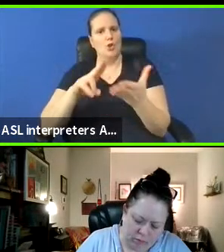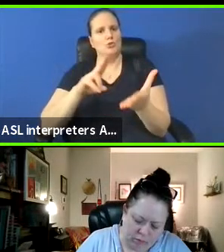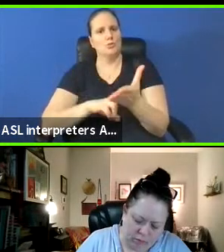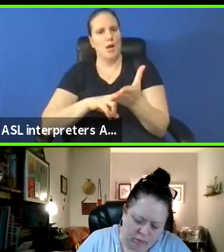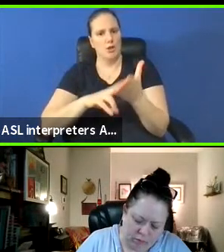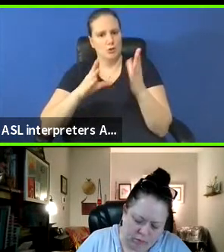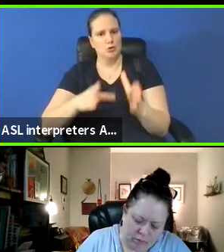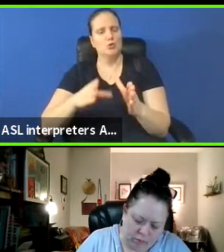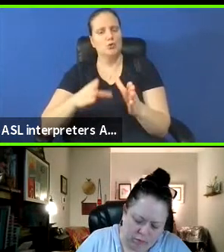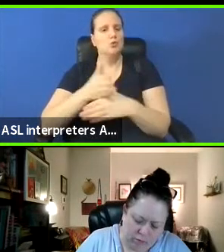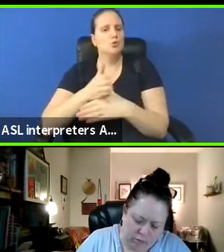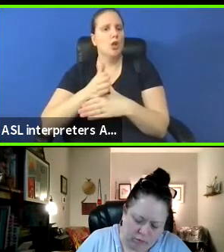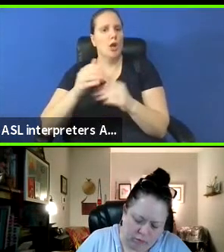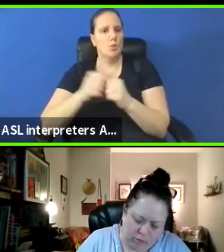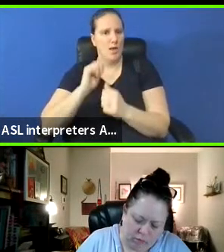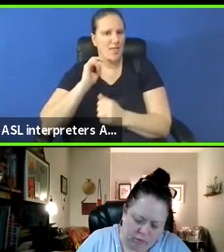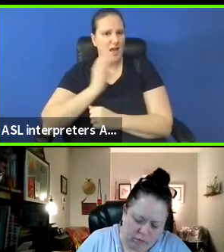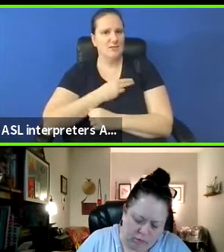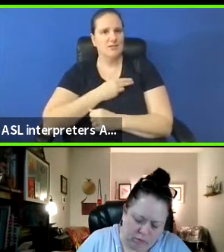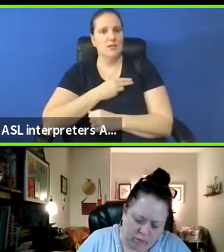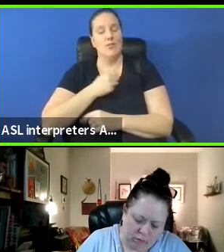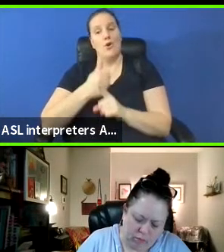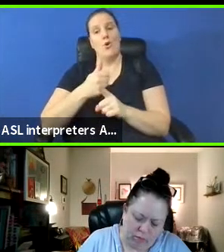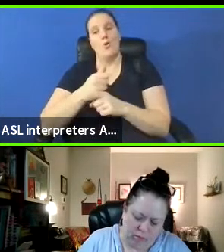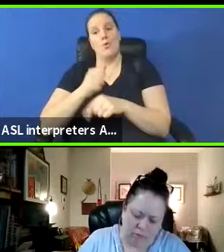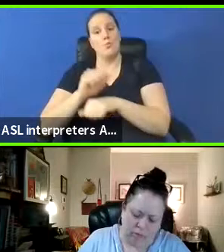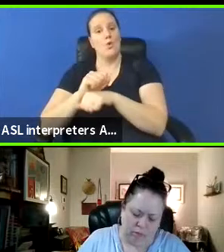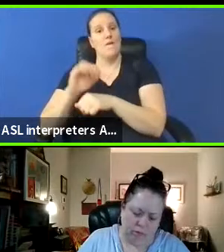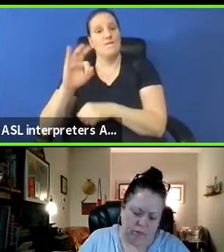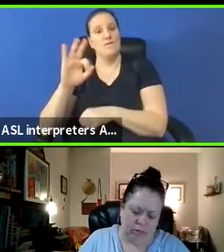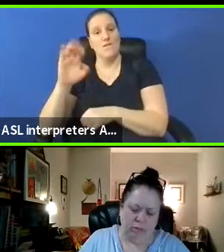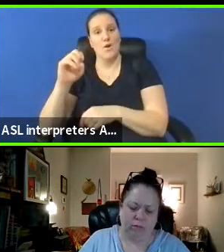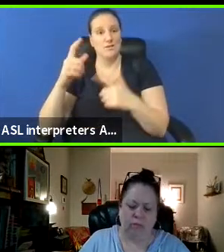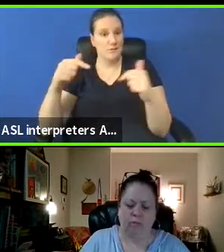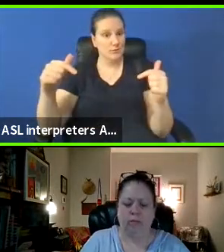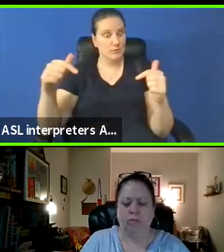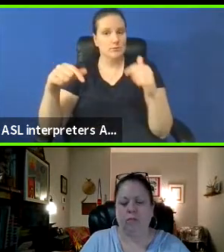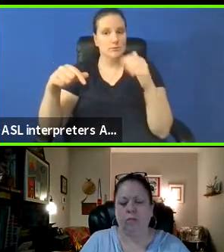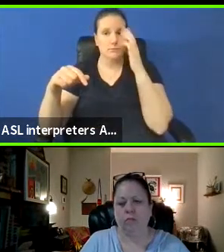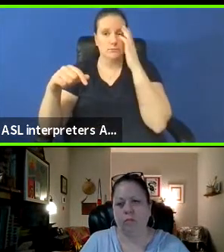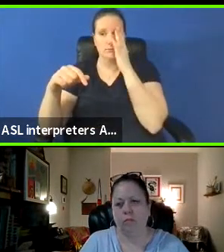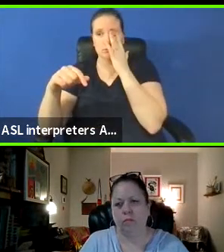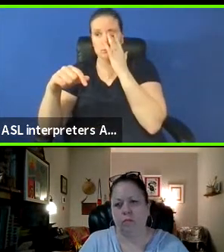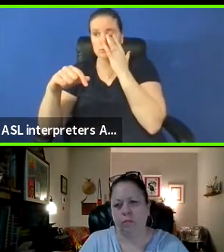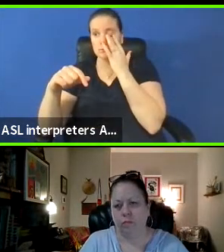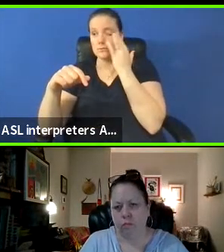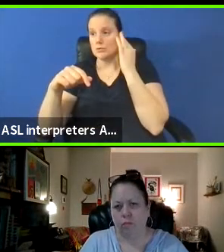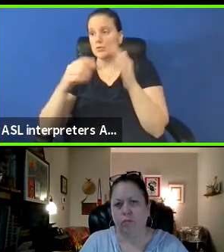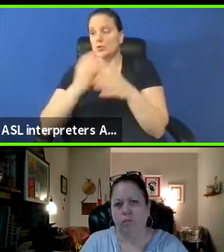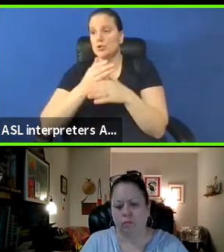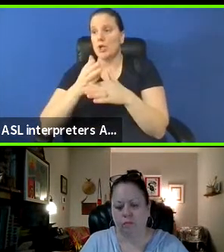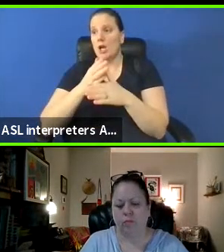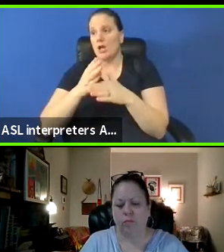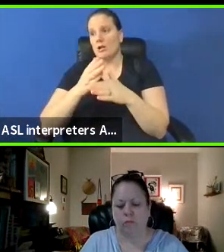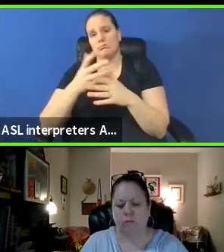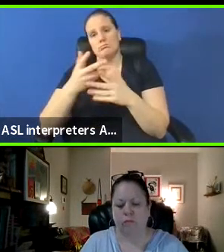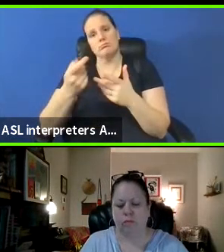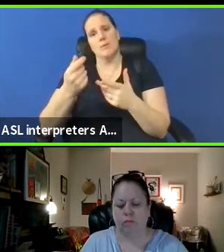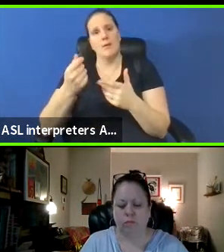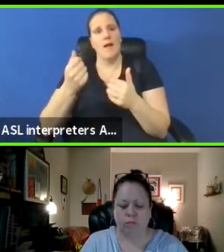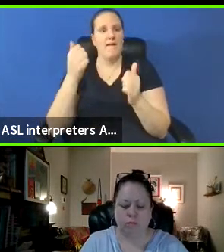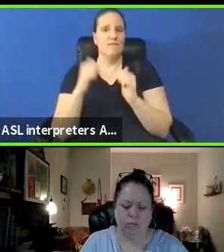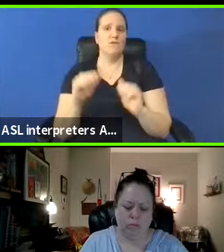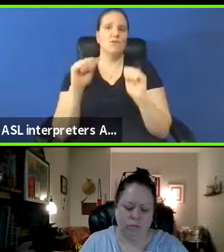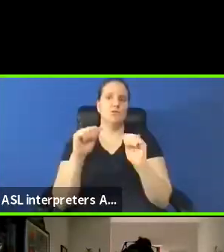contractors to share with us their own workforce diversity, to share with us the sort of efforts